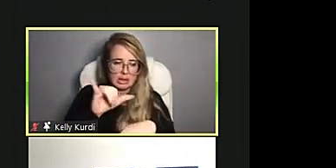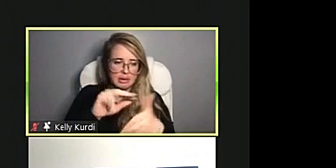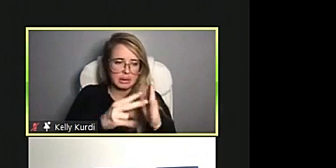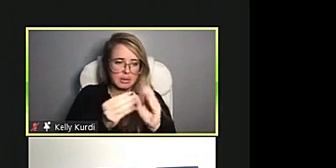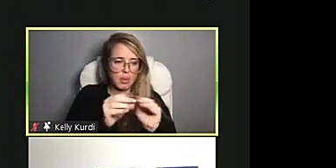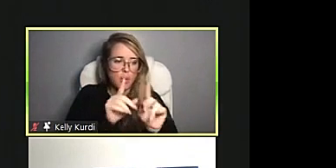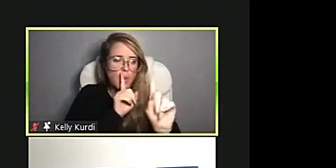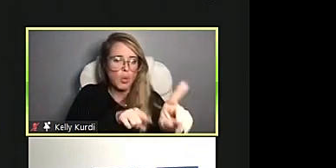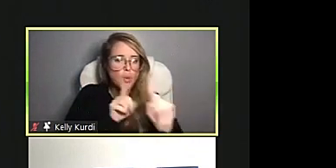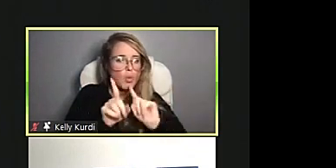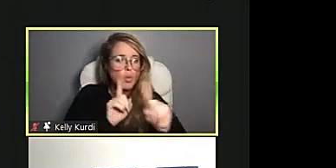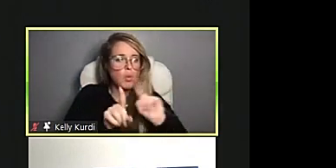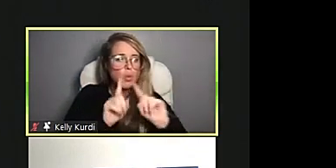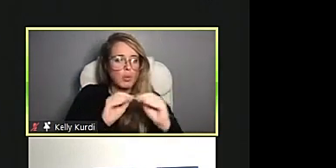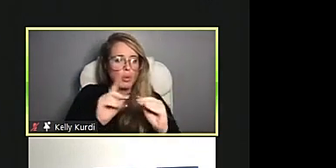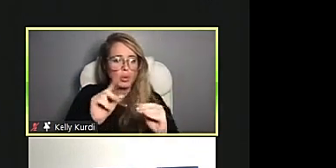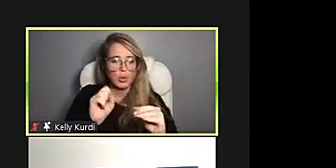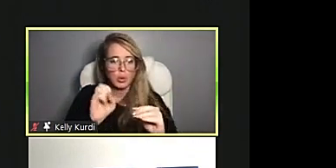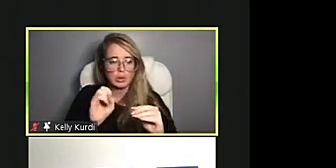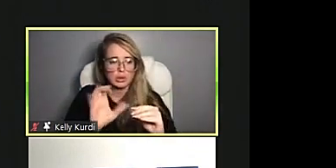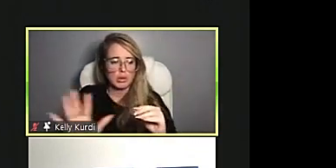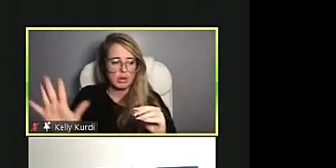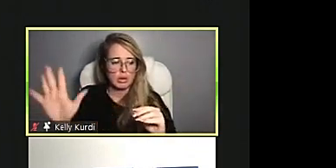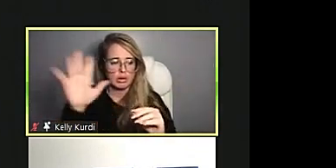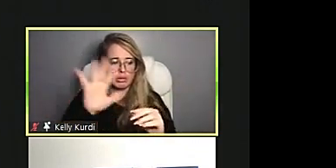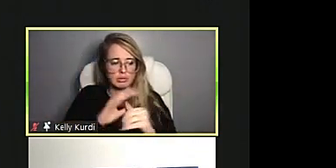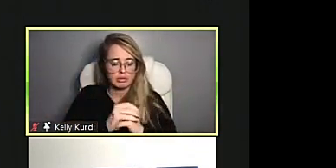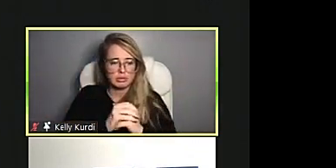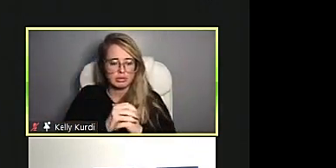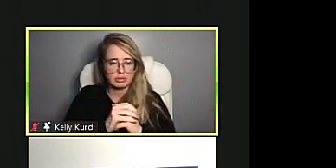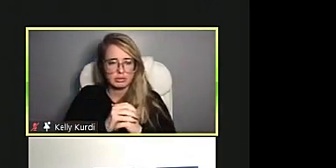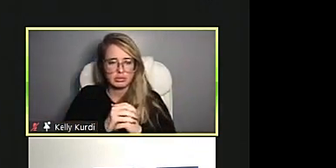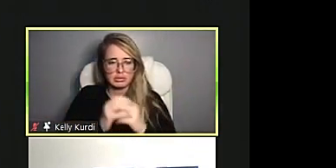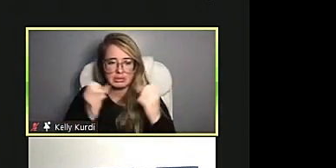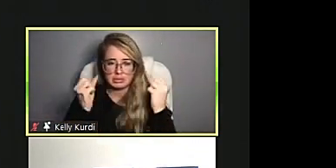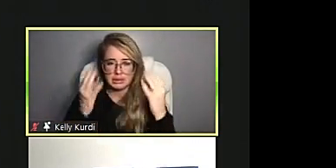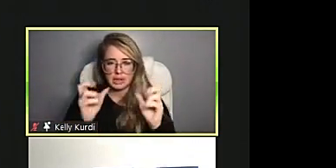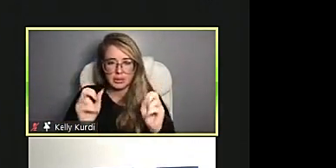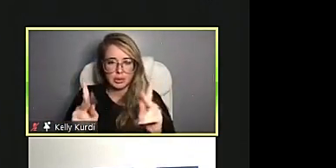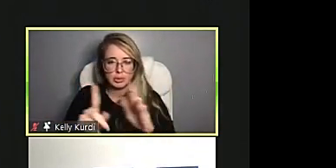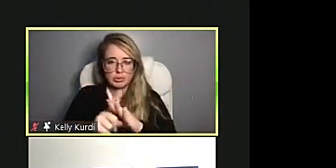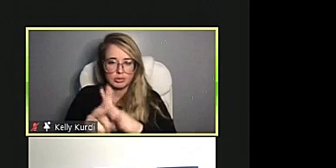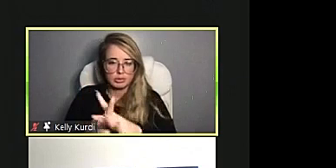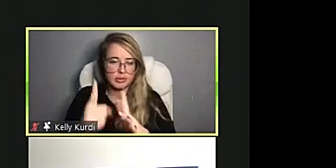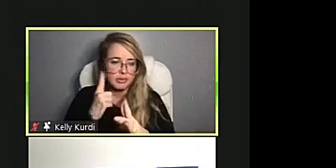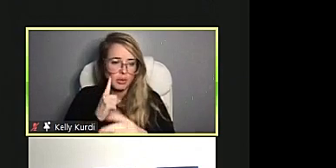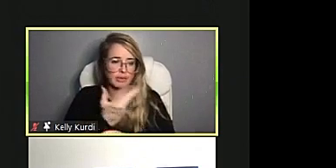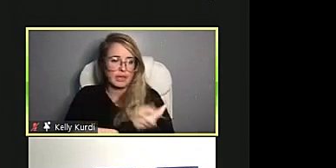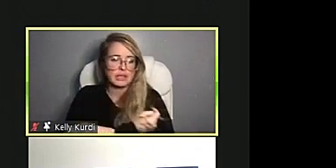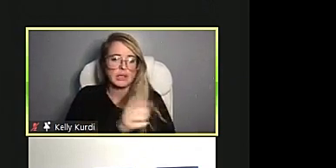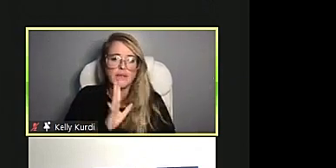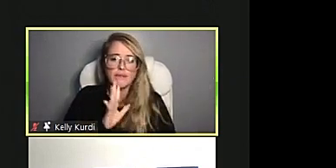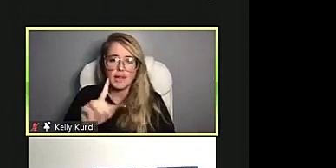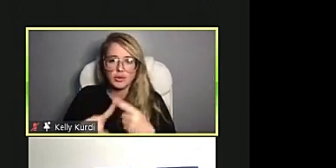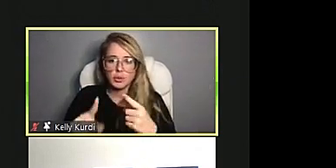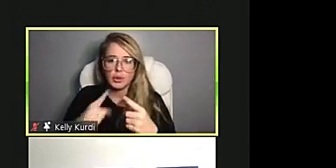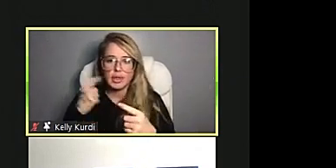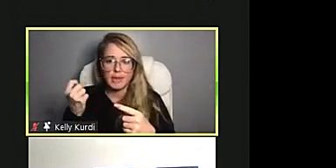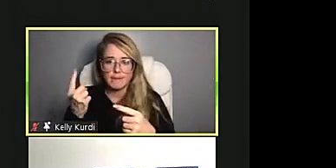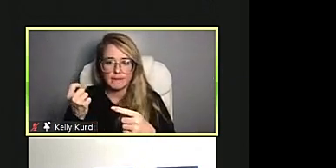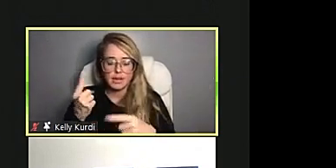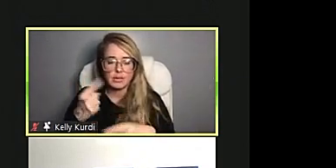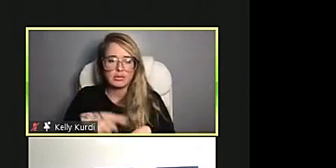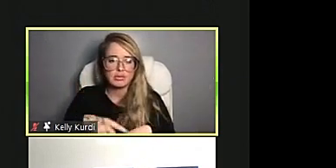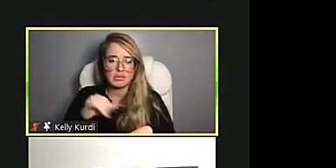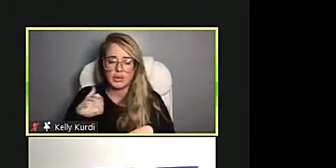certain provider locations across the state. So a lot happening, a lot of opportunities for vaccination for 5 to 11-year-olds. And we're